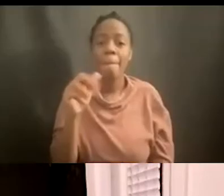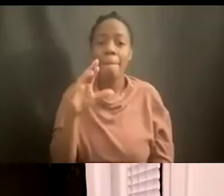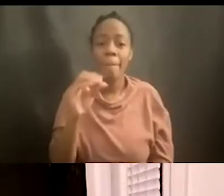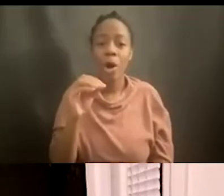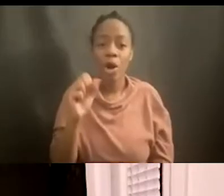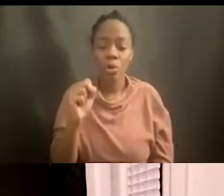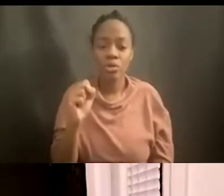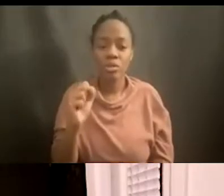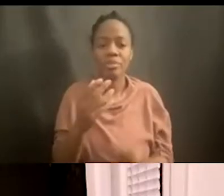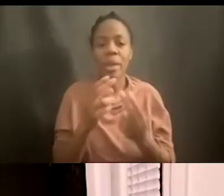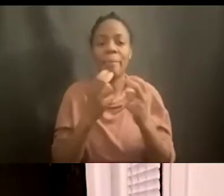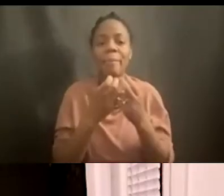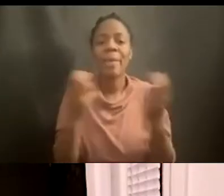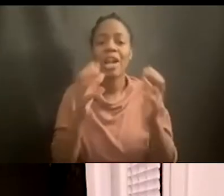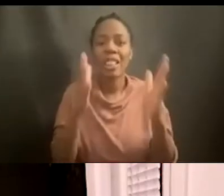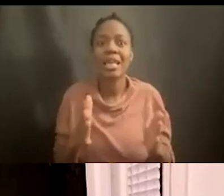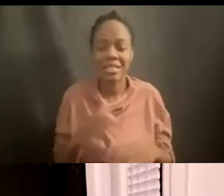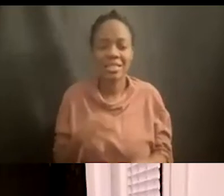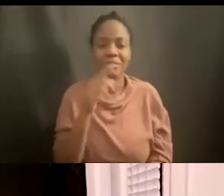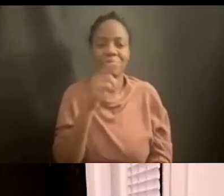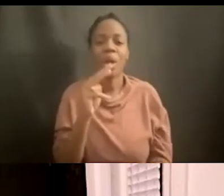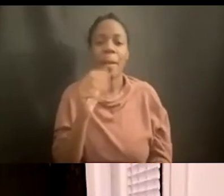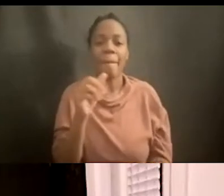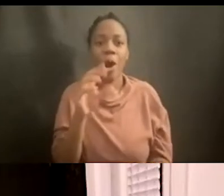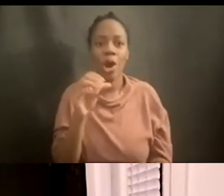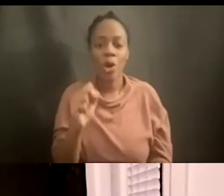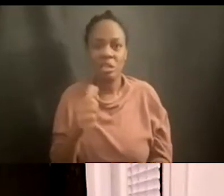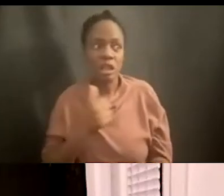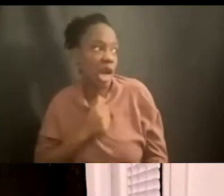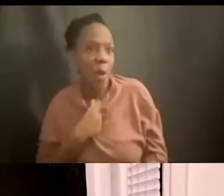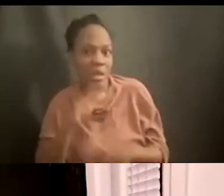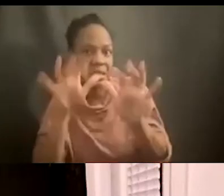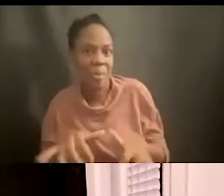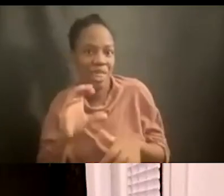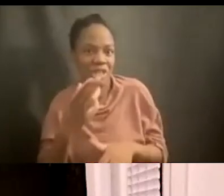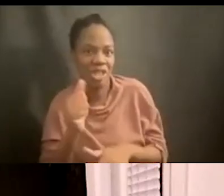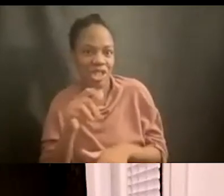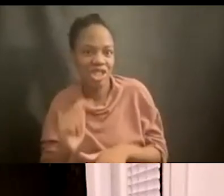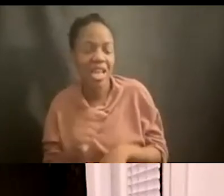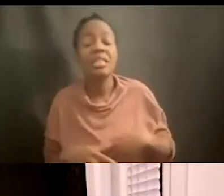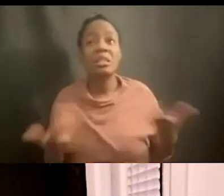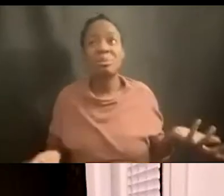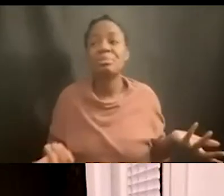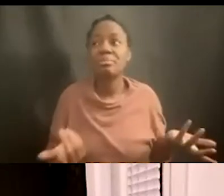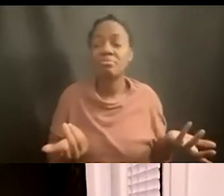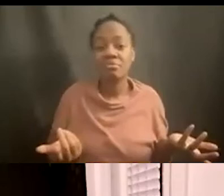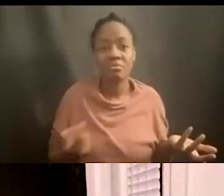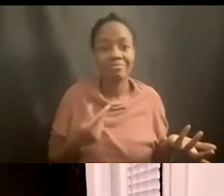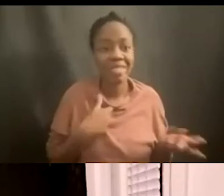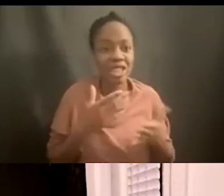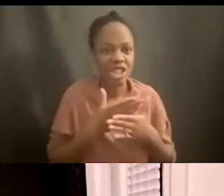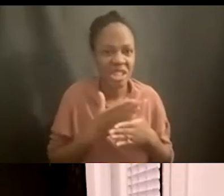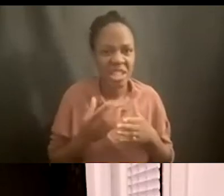Sorry, I was writing in the chat. So I would say the biggest advice